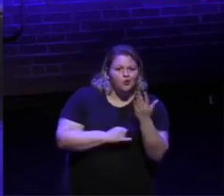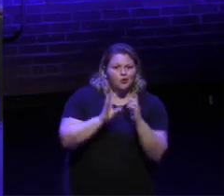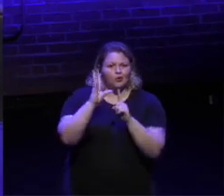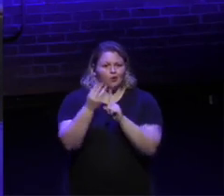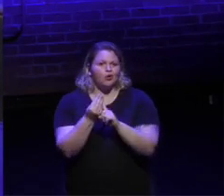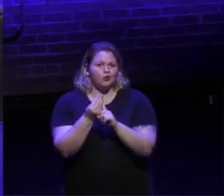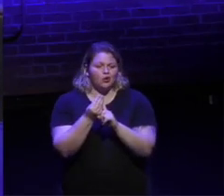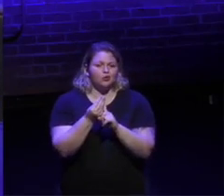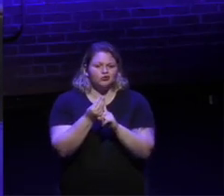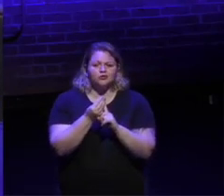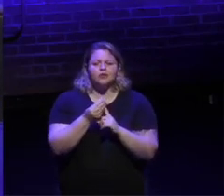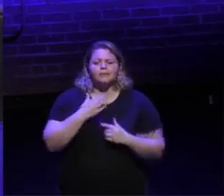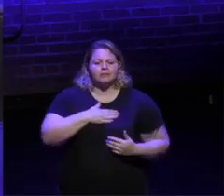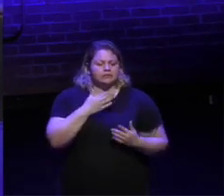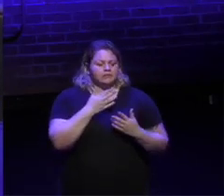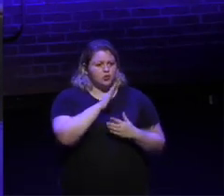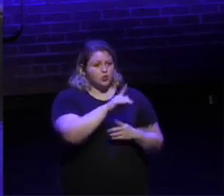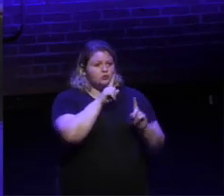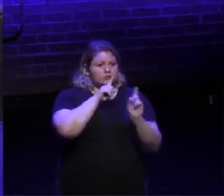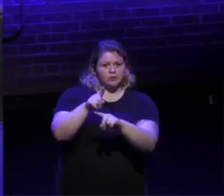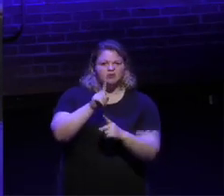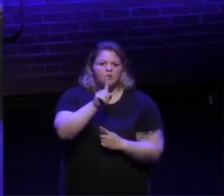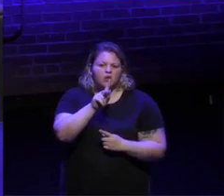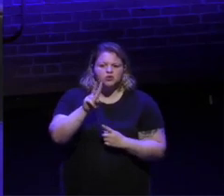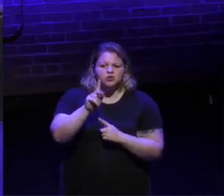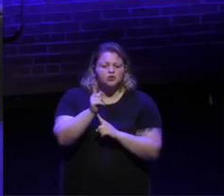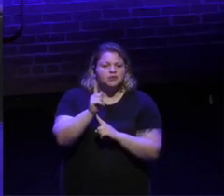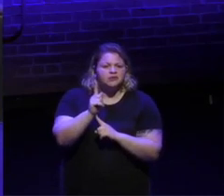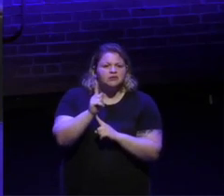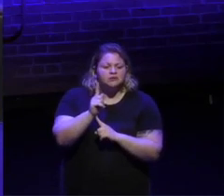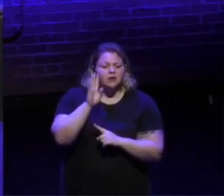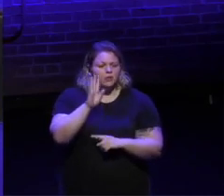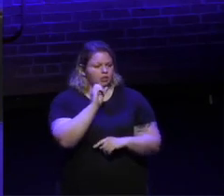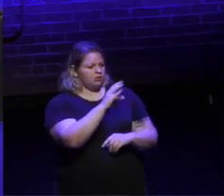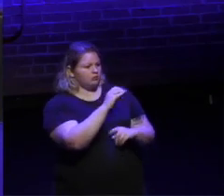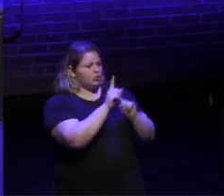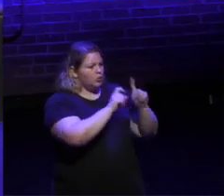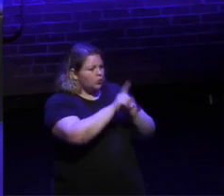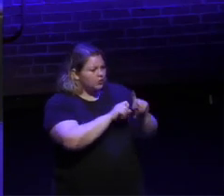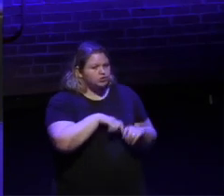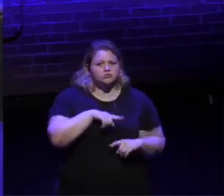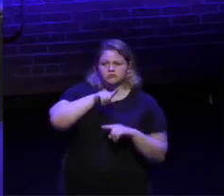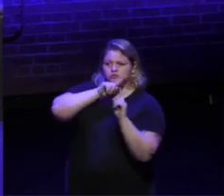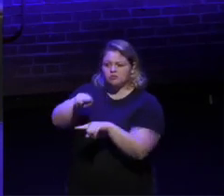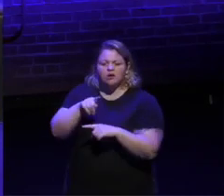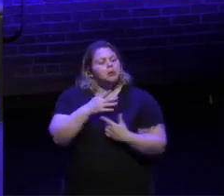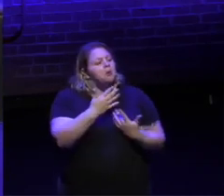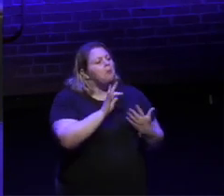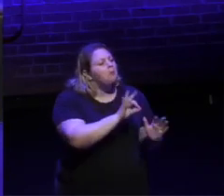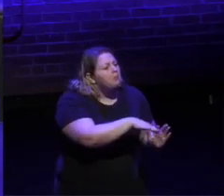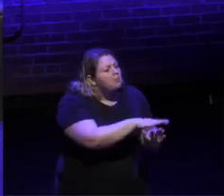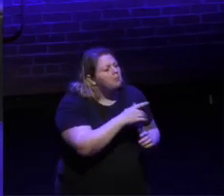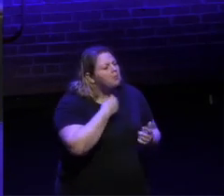about 1 to 2 minutes each, with some leading questions I'll throw your way, and some follow-up questions that I hope we'll discover as